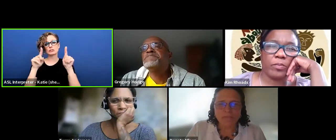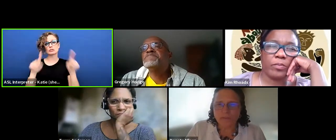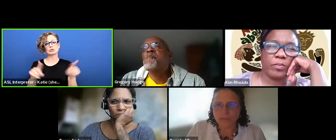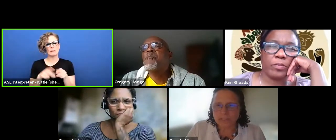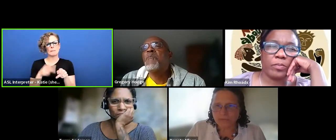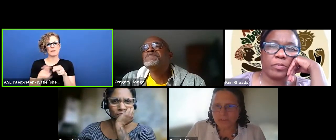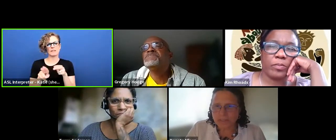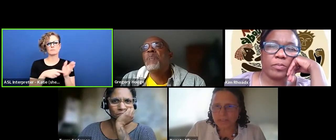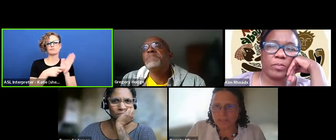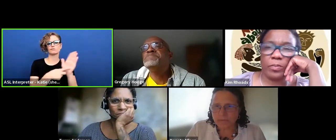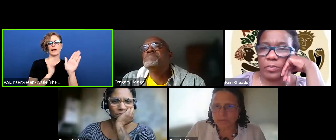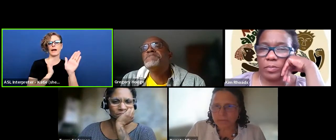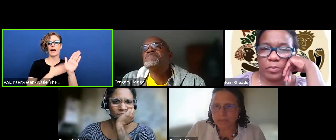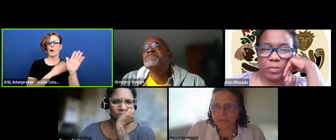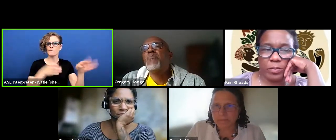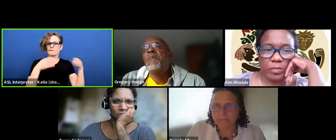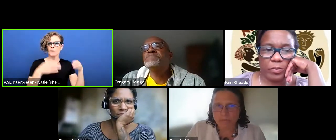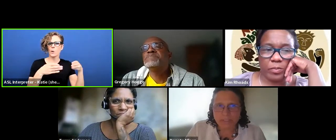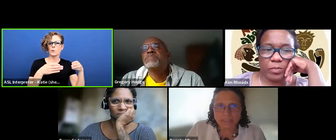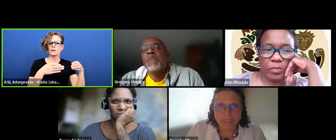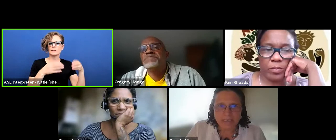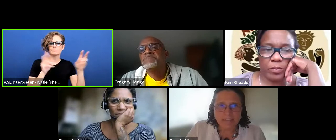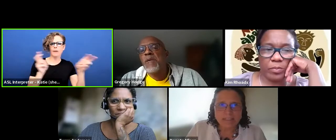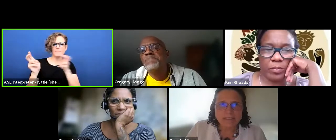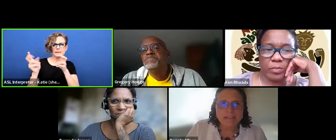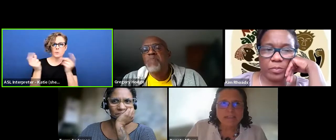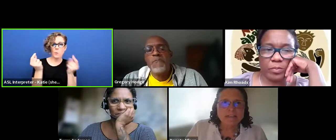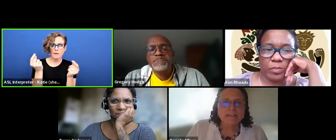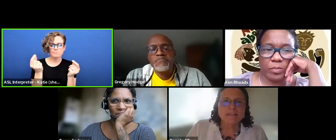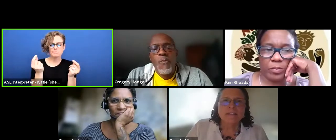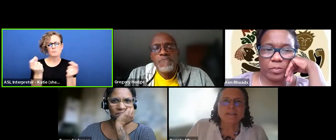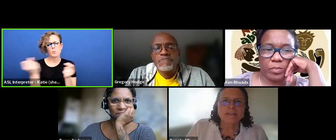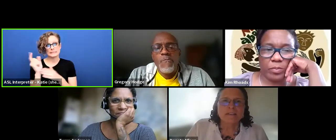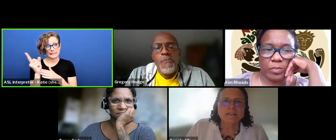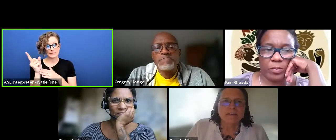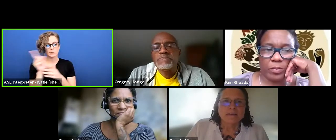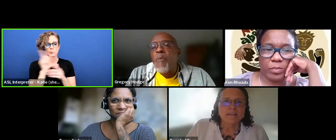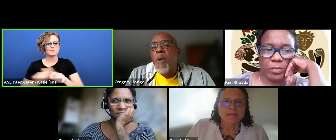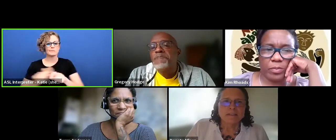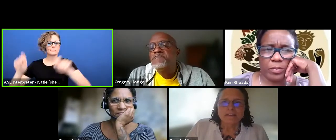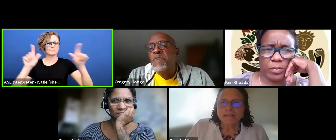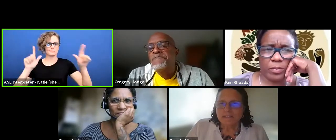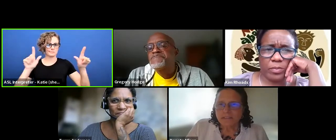with you our focus for this group. Give me 1 second.